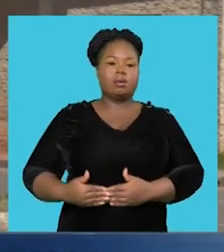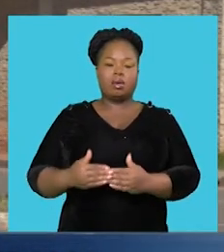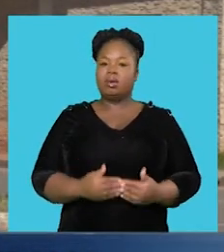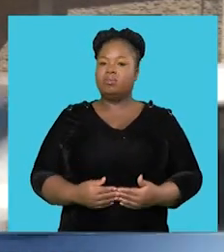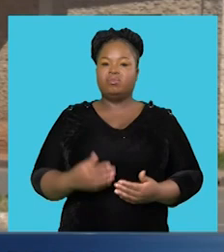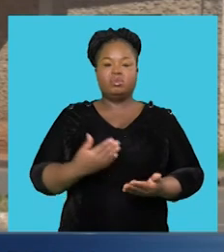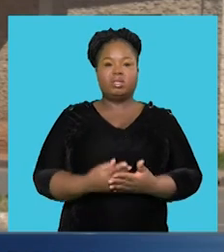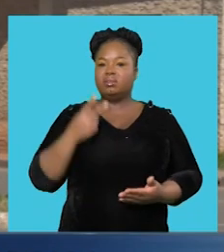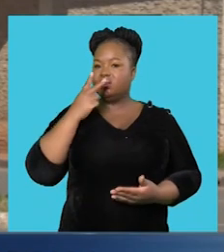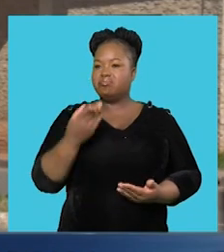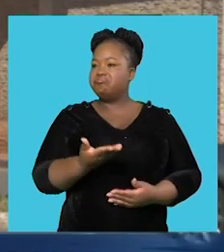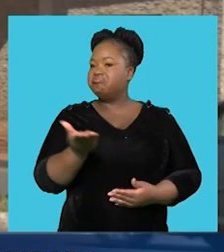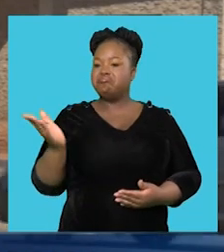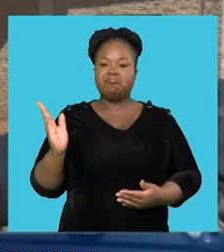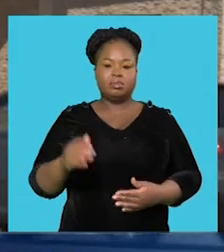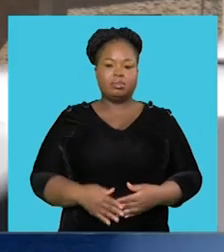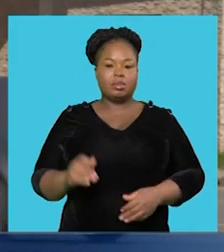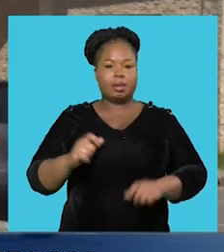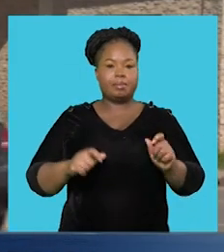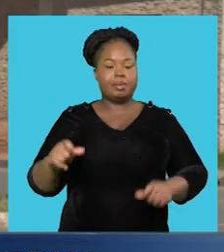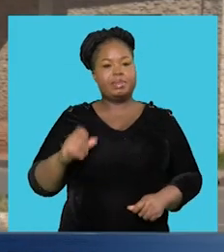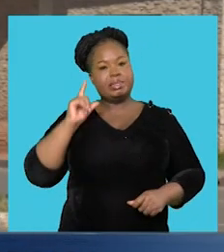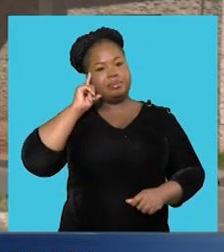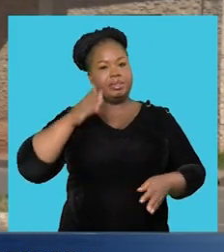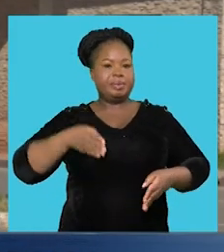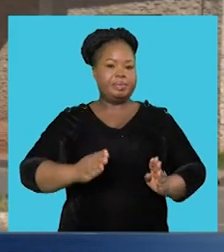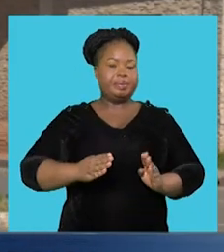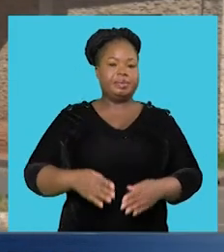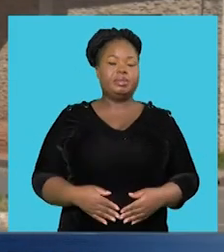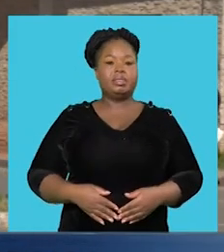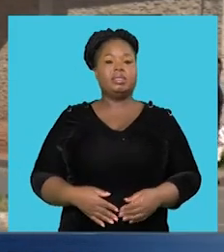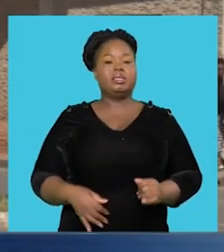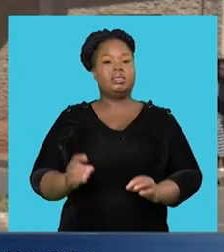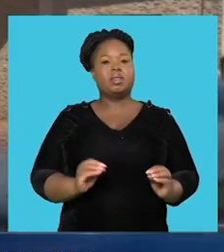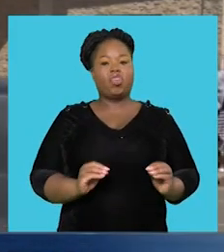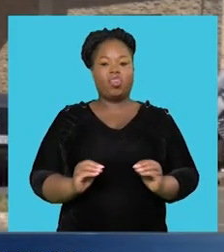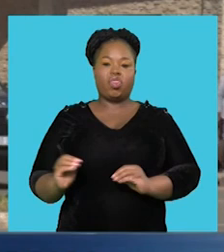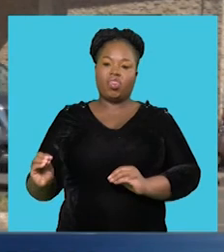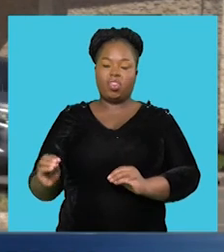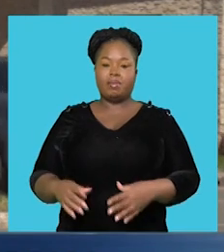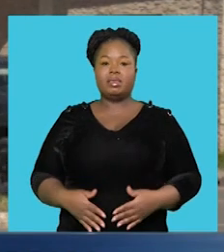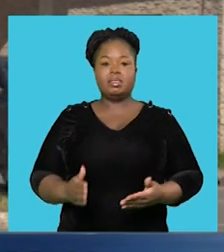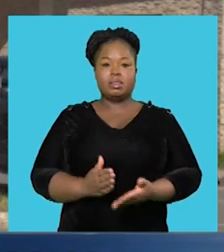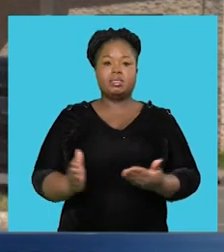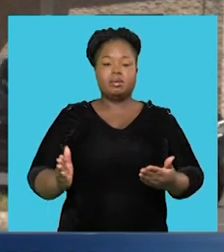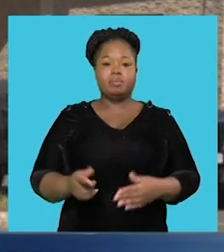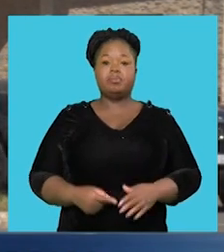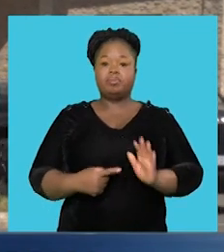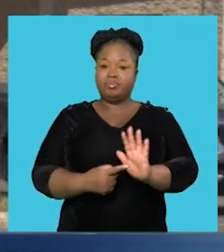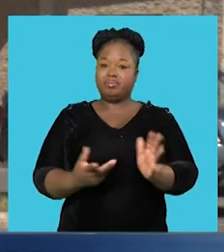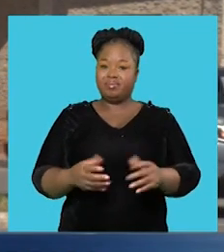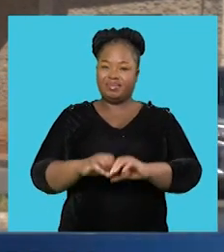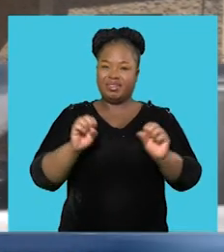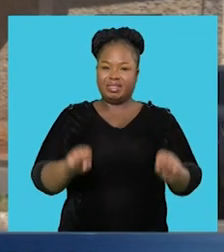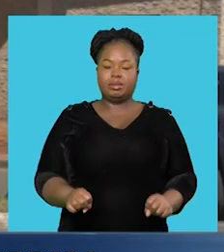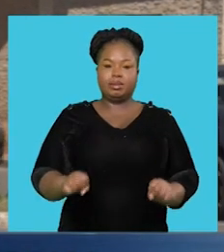everywhere. People sleeping in corridors and critical surgeries delayed, showcasing the